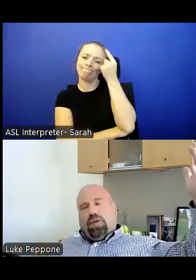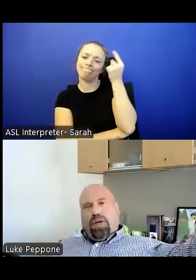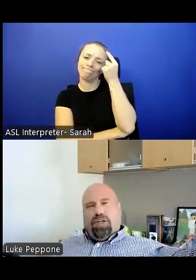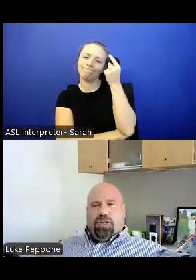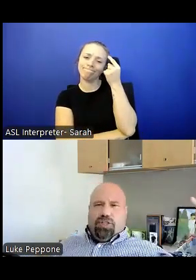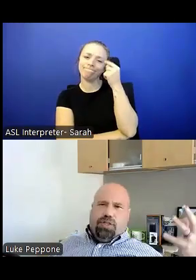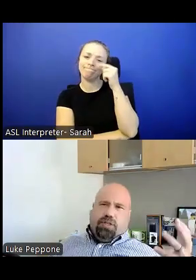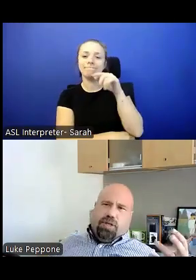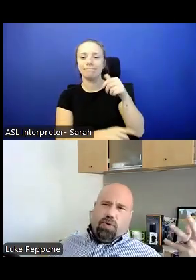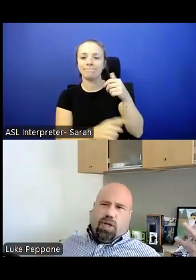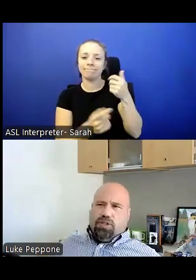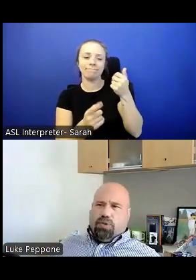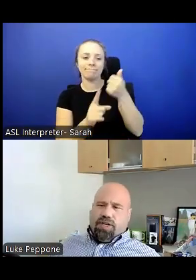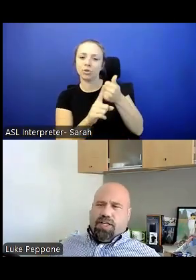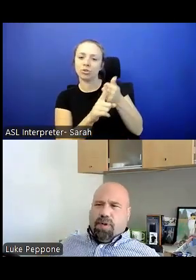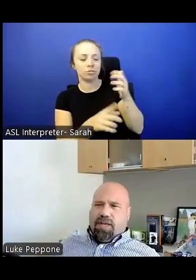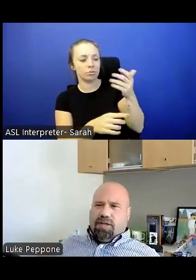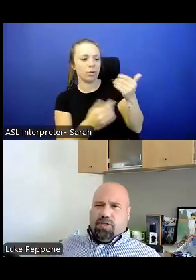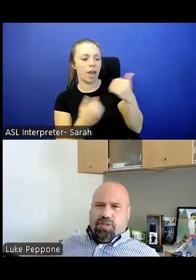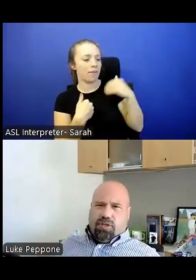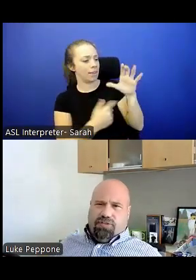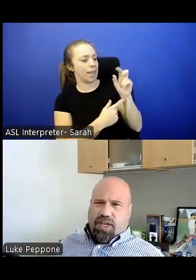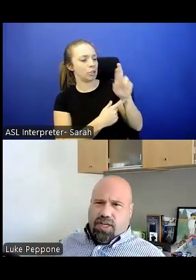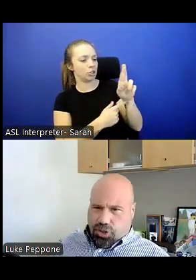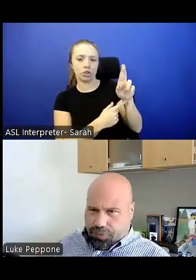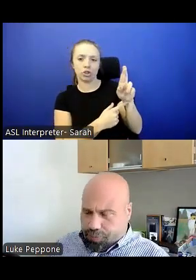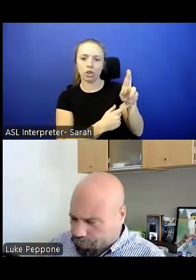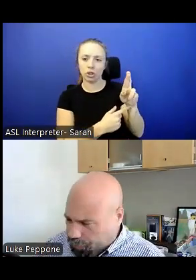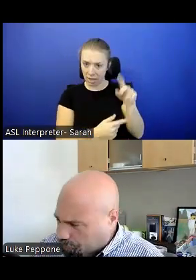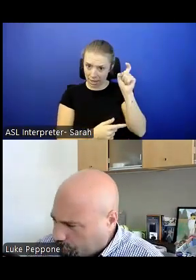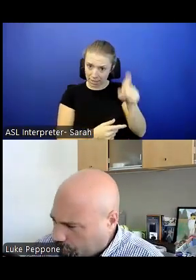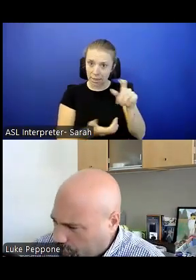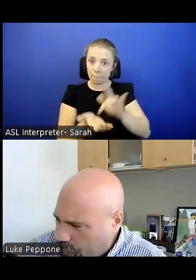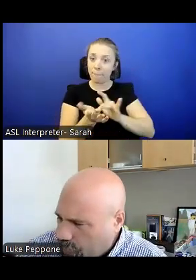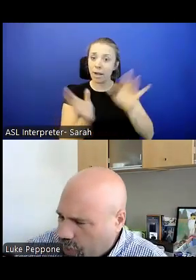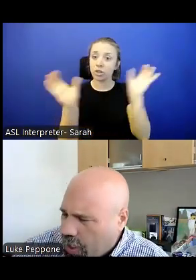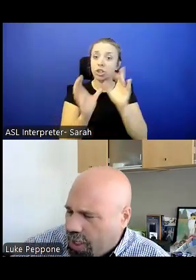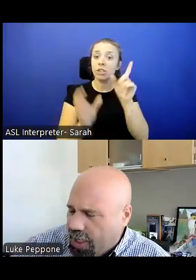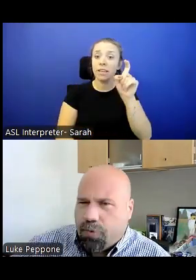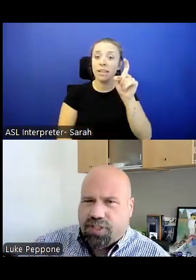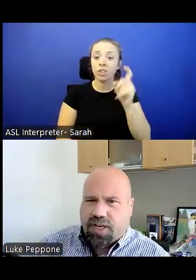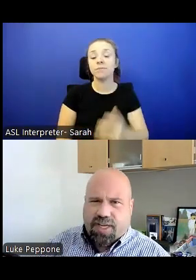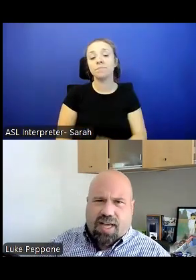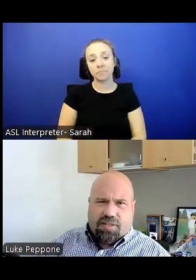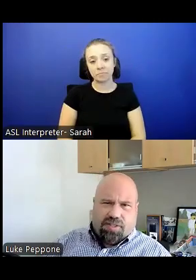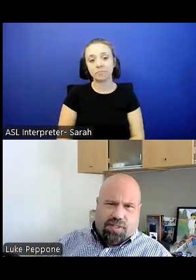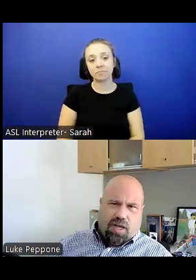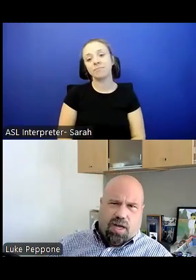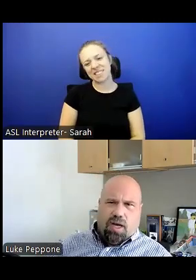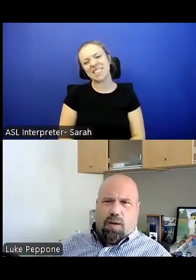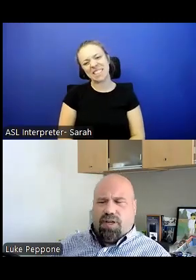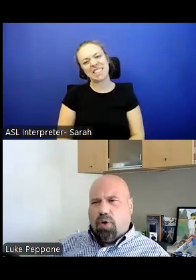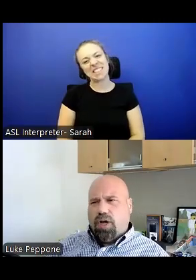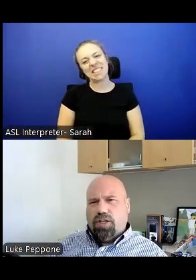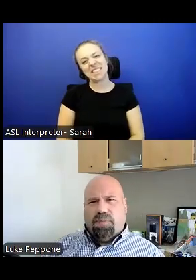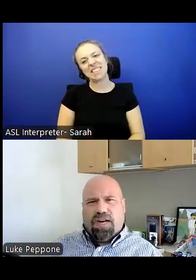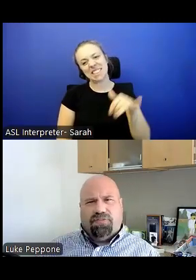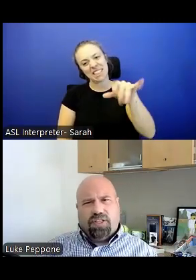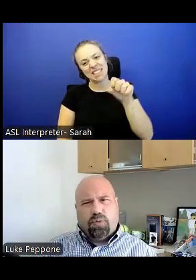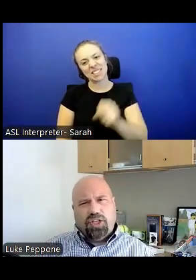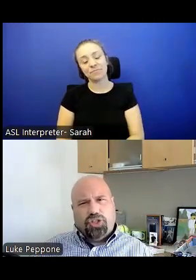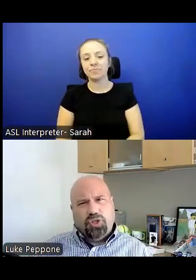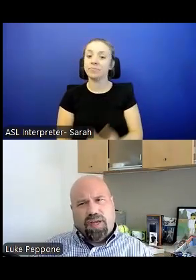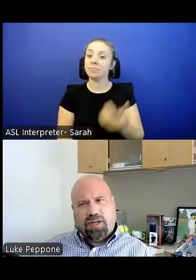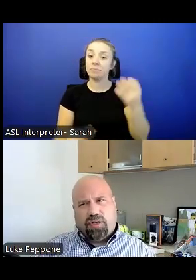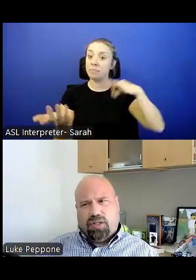a cancer patient, well, do I need my medical certification? And I would say yes. And what are the